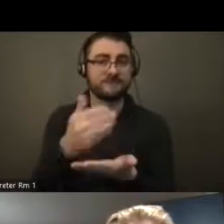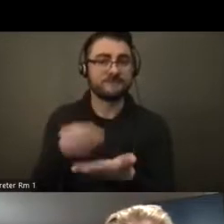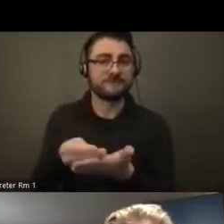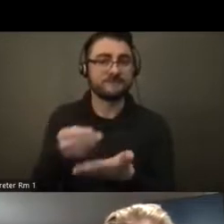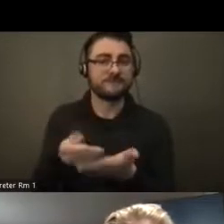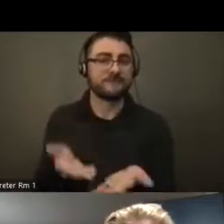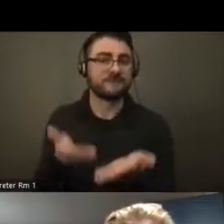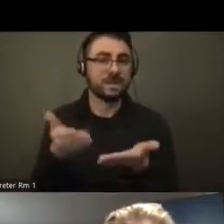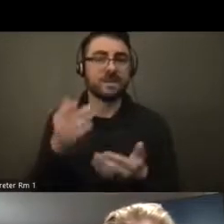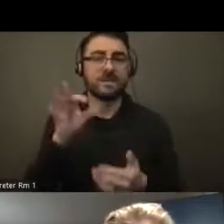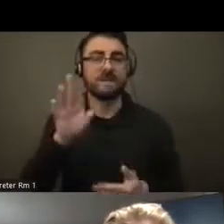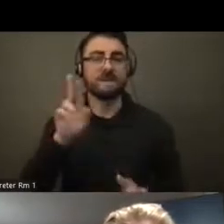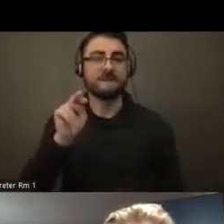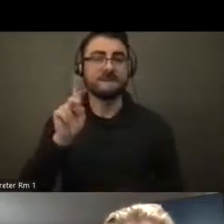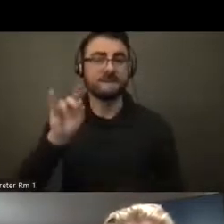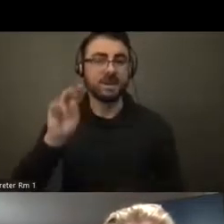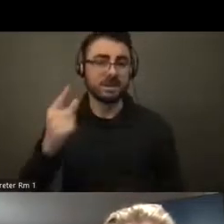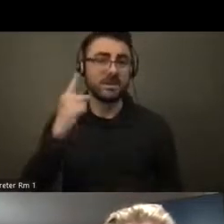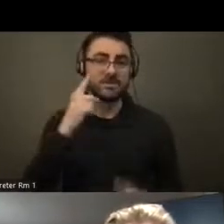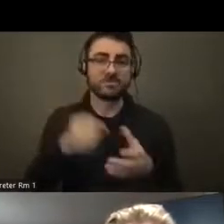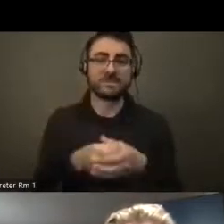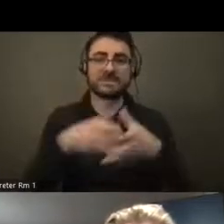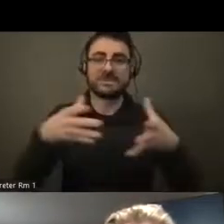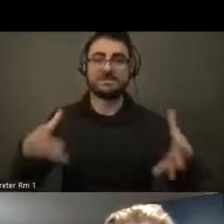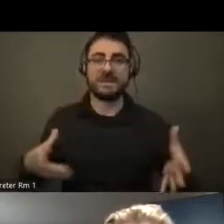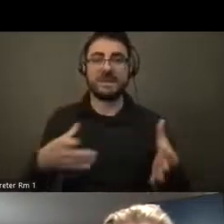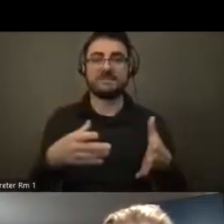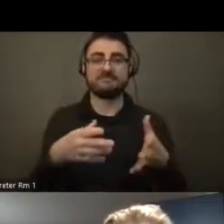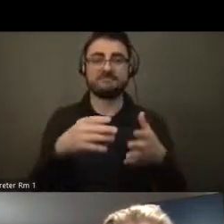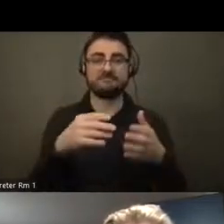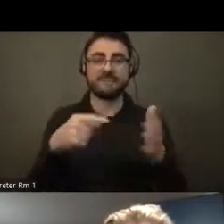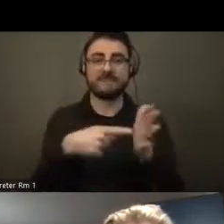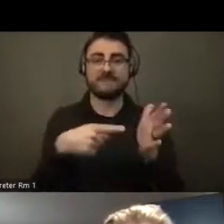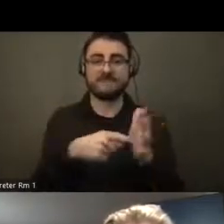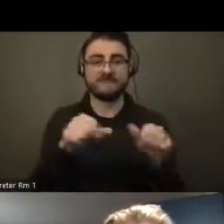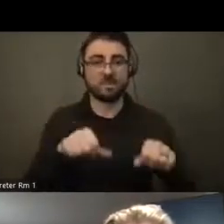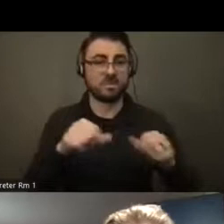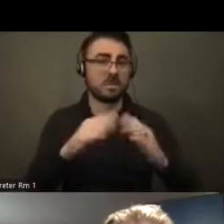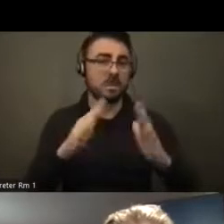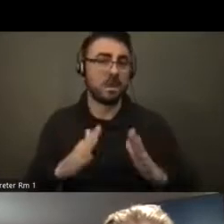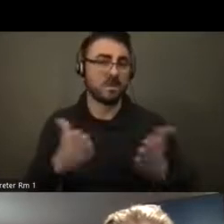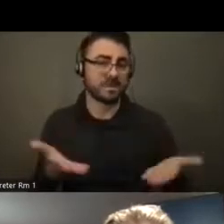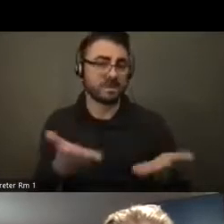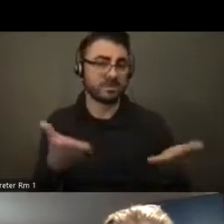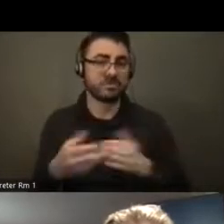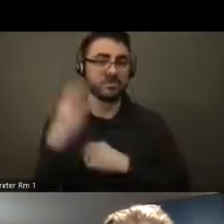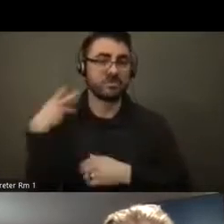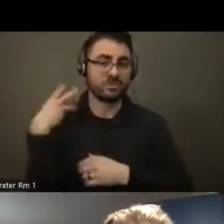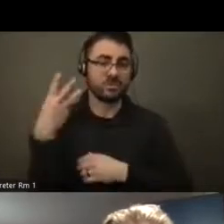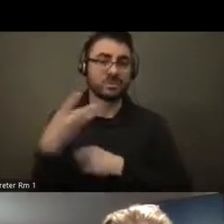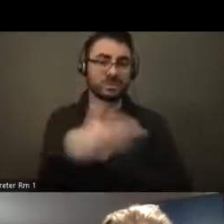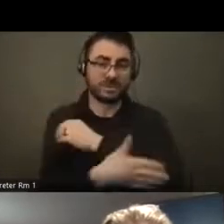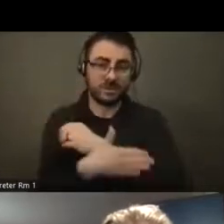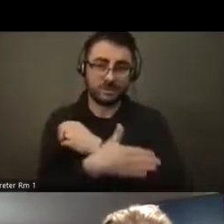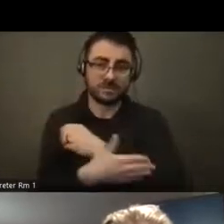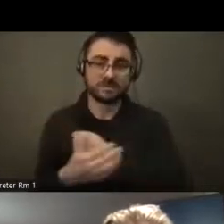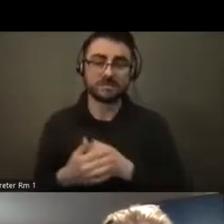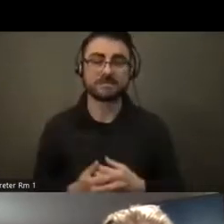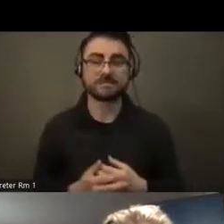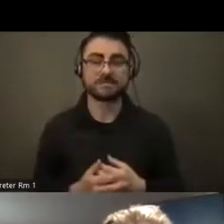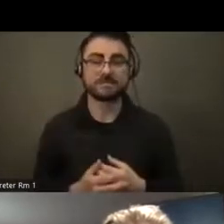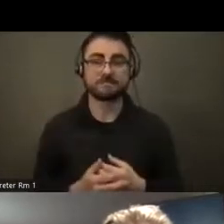of permanent affordable housing that is here in Washington County. We have, in this last